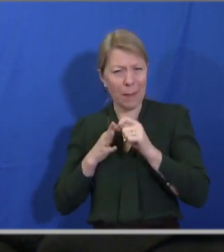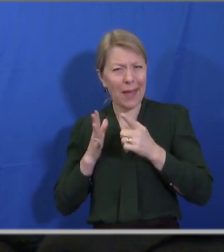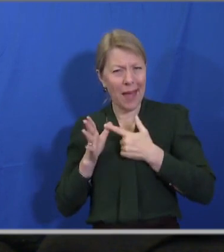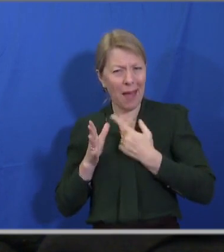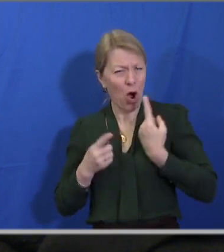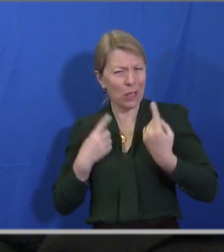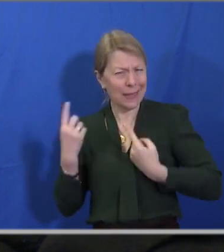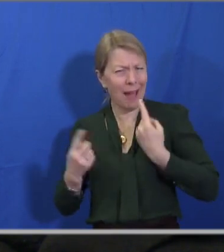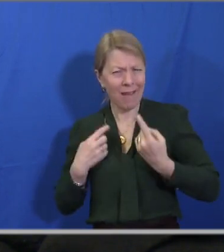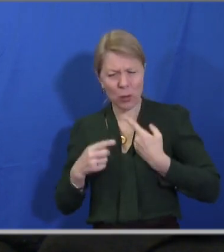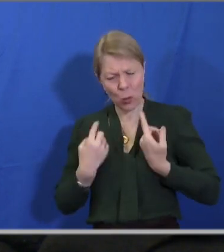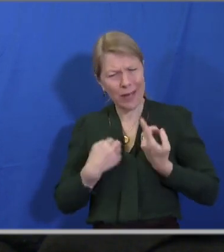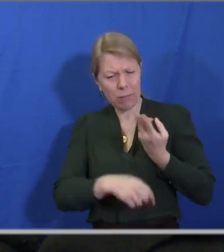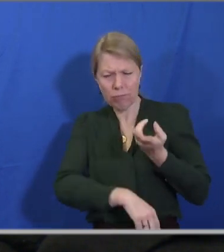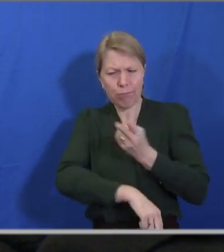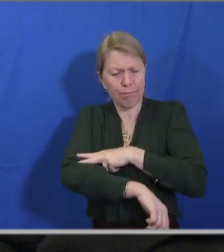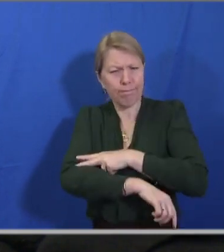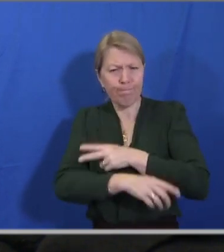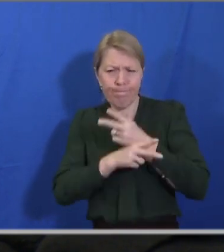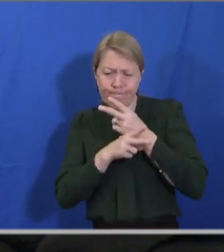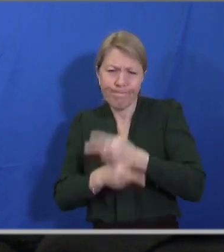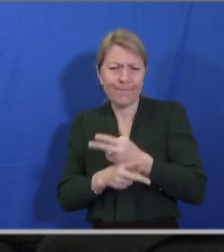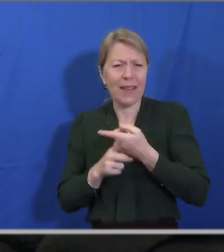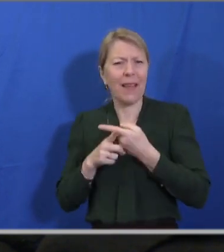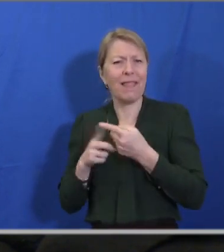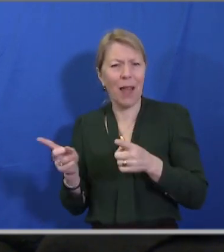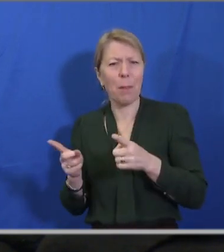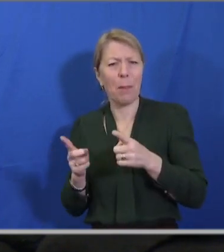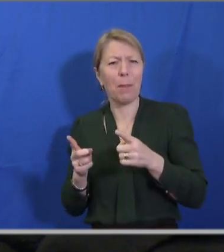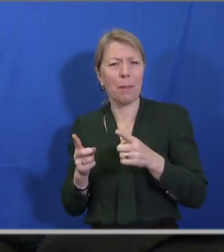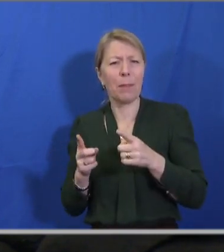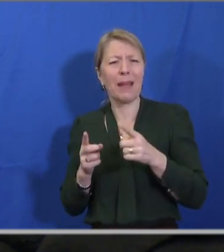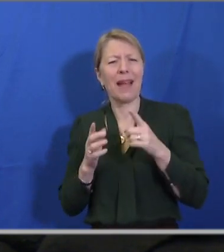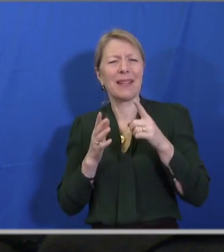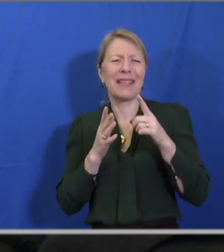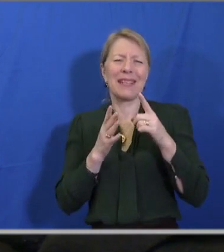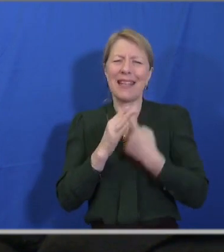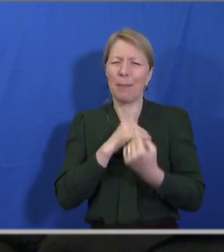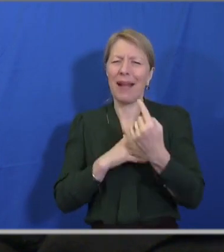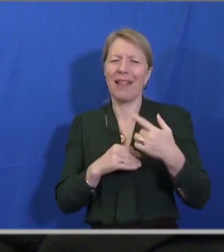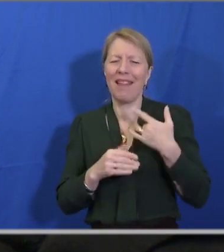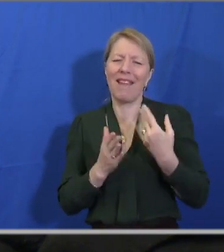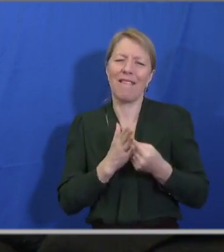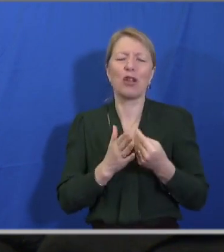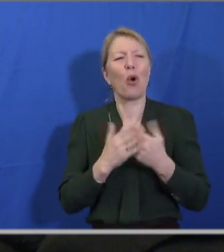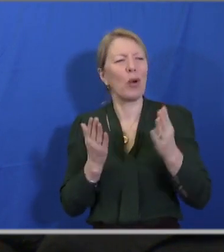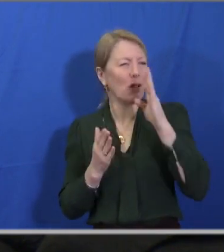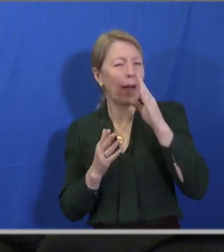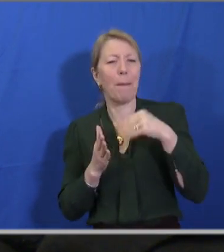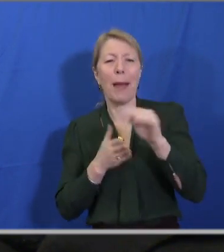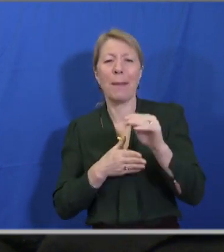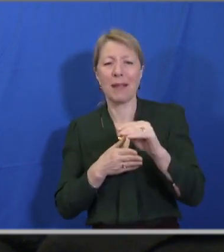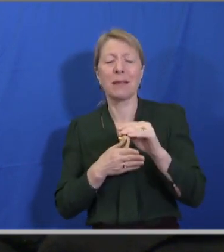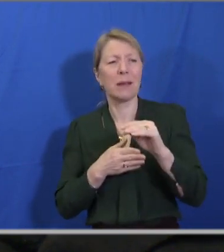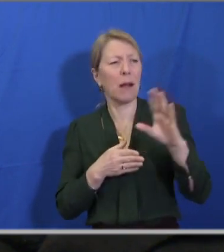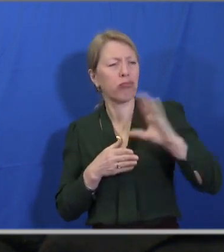be that with direct payments or be that with the Independent Living Fund. And I appreciate that money is tight, but I